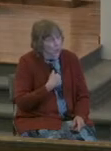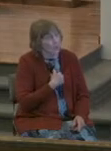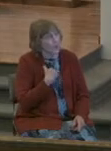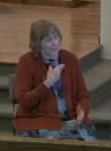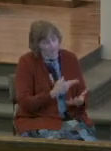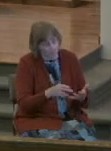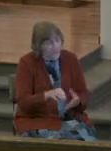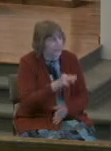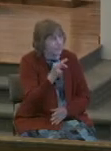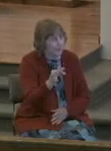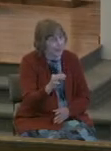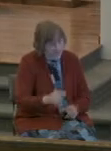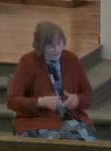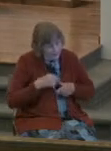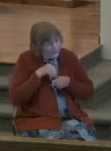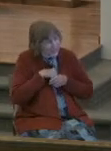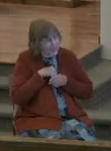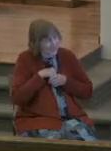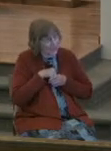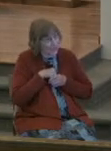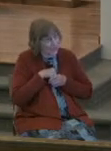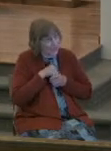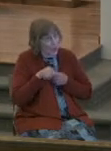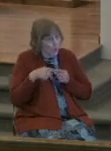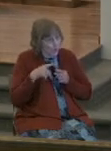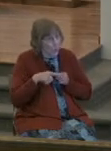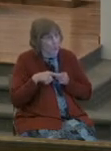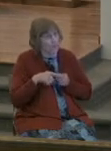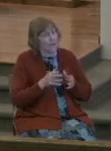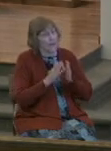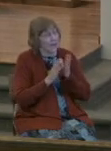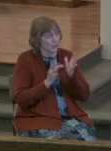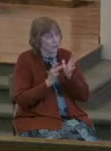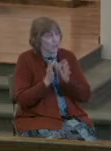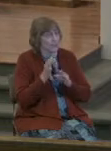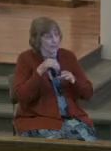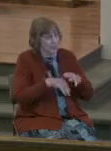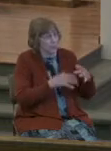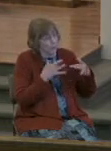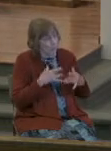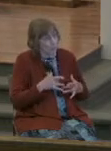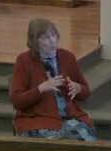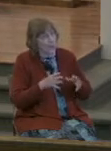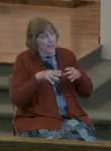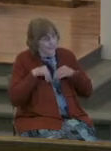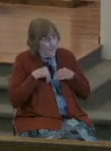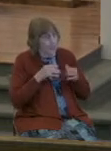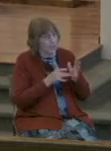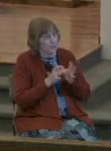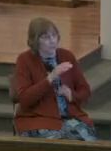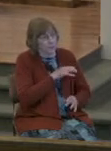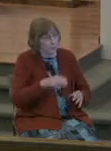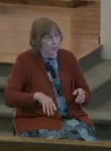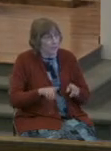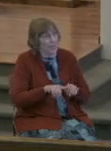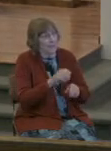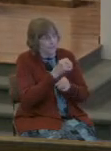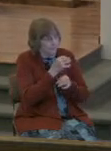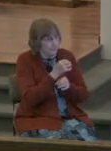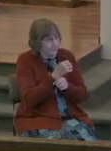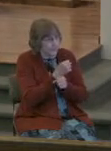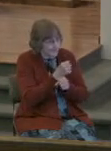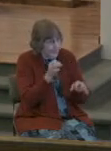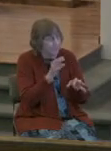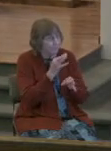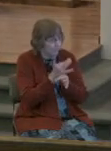Holy Spirit living inside of us. When we have asked Jesus into our hearts, when we accepted Jesus Christ through faith, the Holy